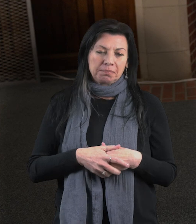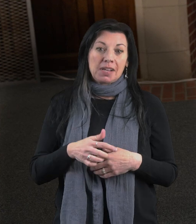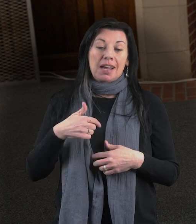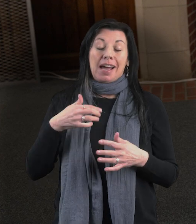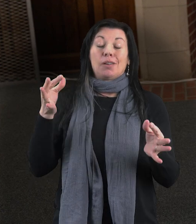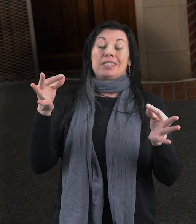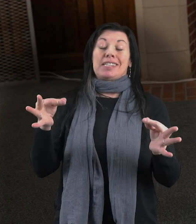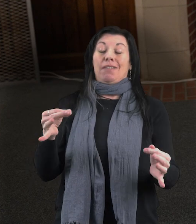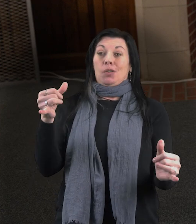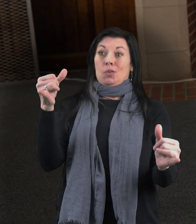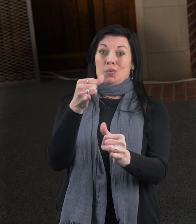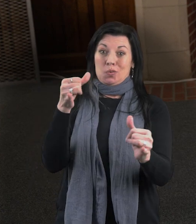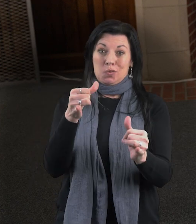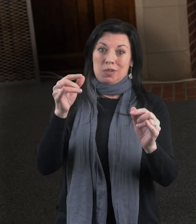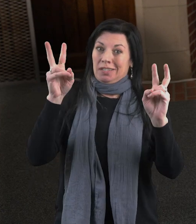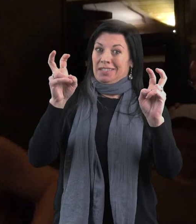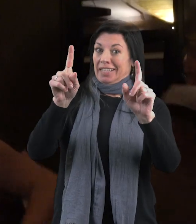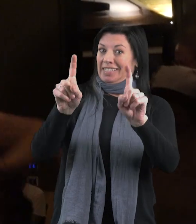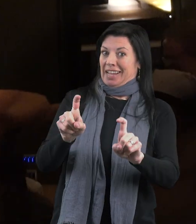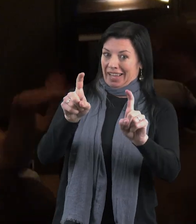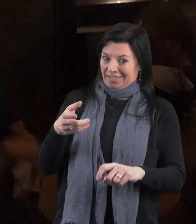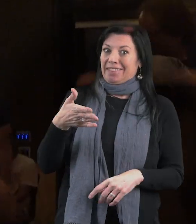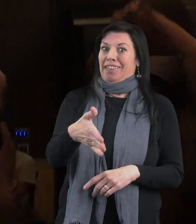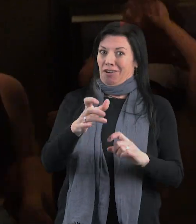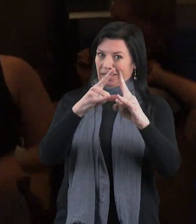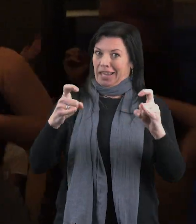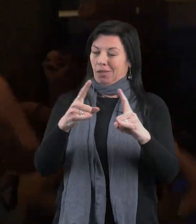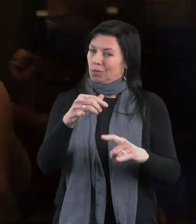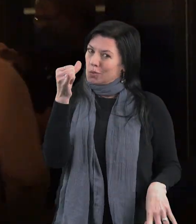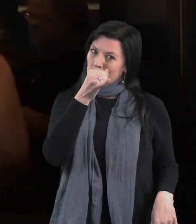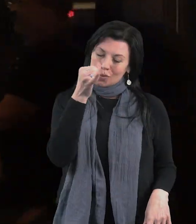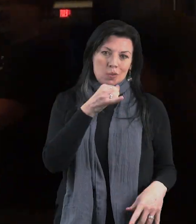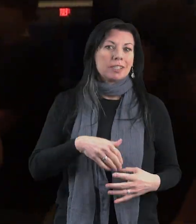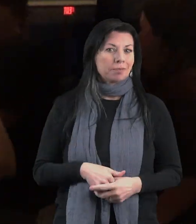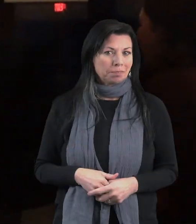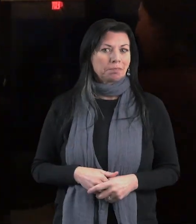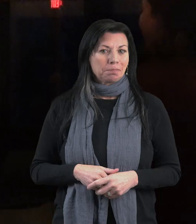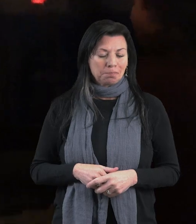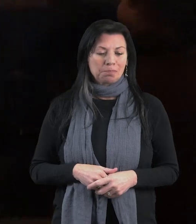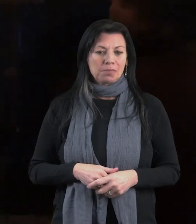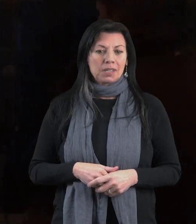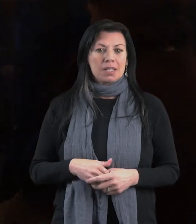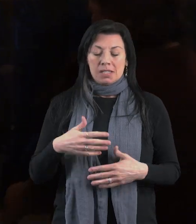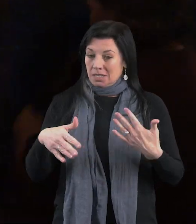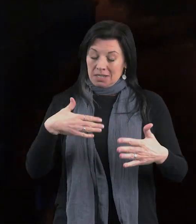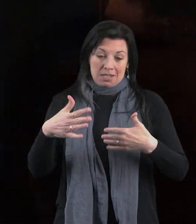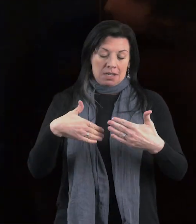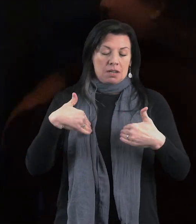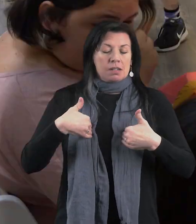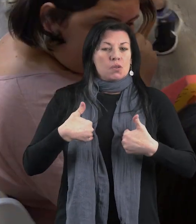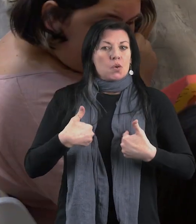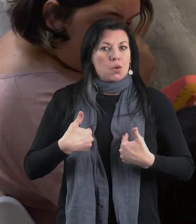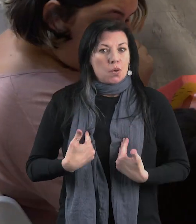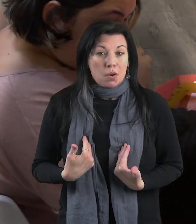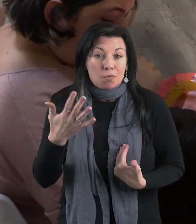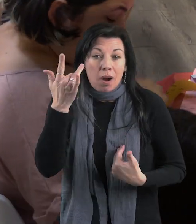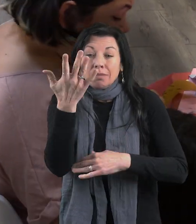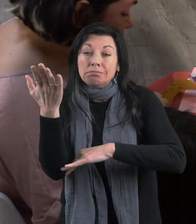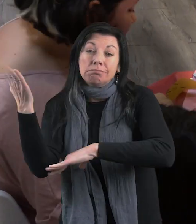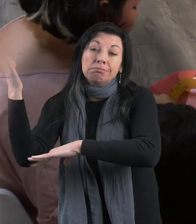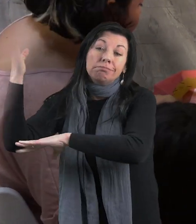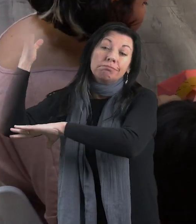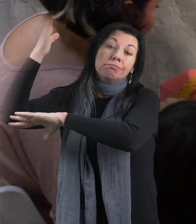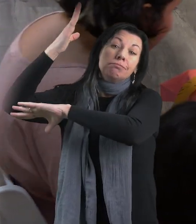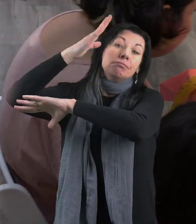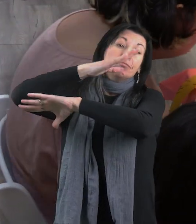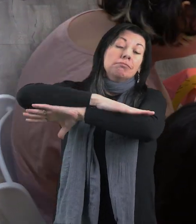And I was definitely put to the test at that camp. Jojo at a dance and working on a craft. It was very tiring. It was